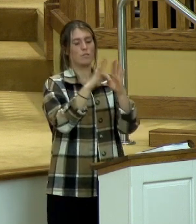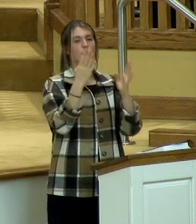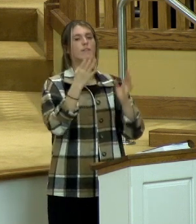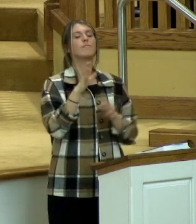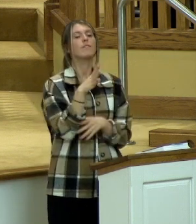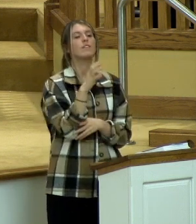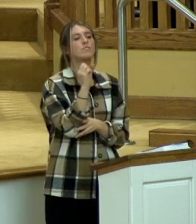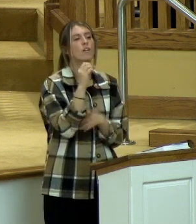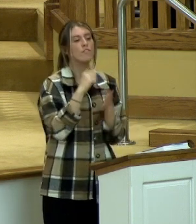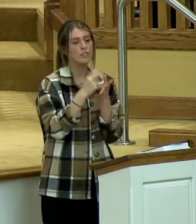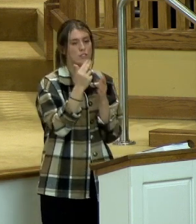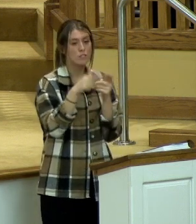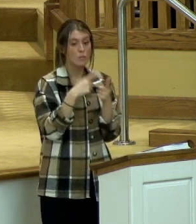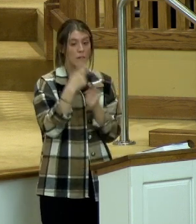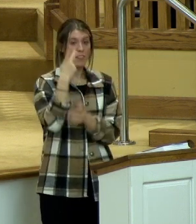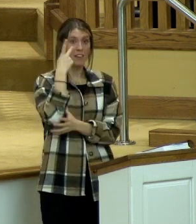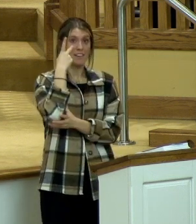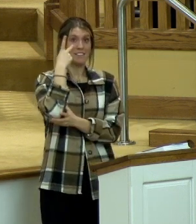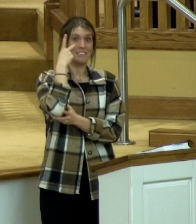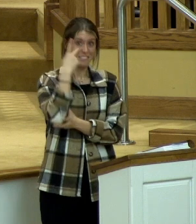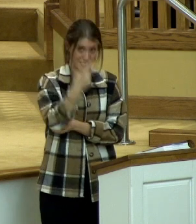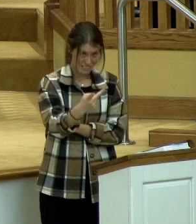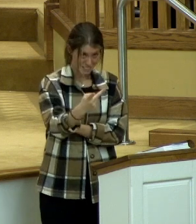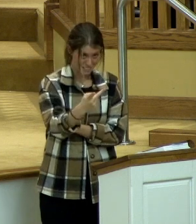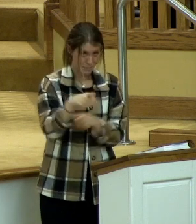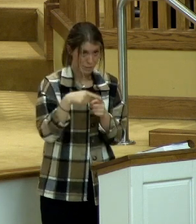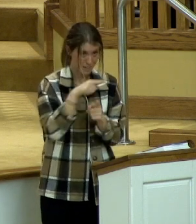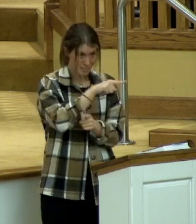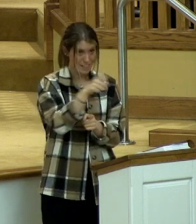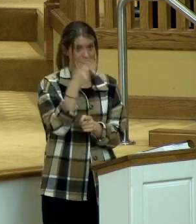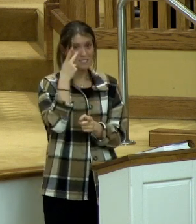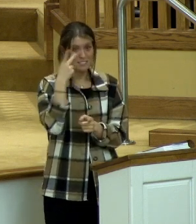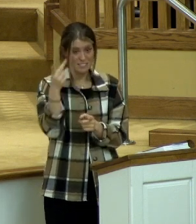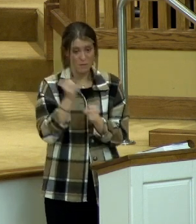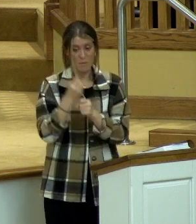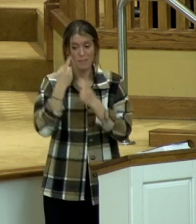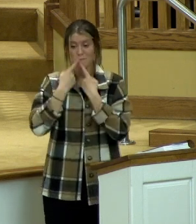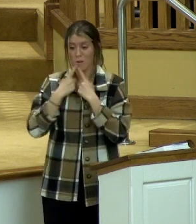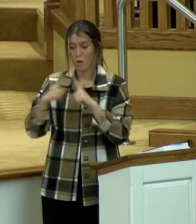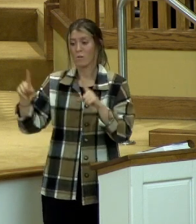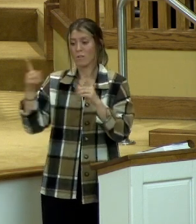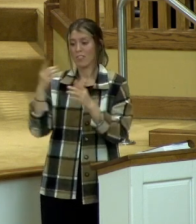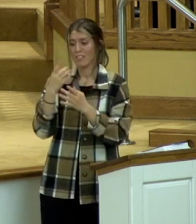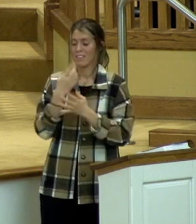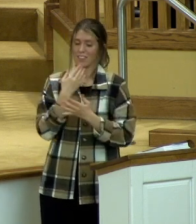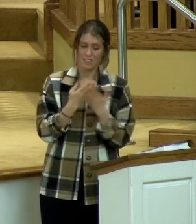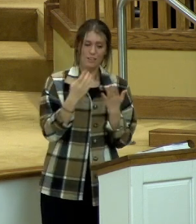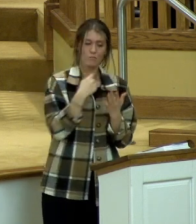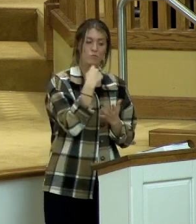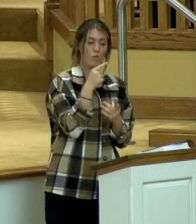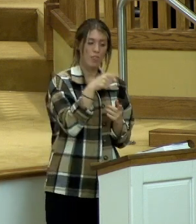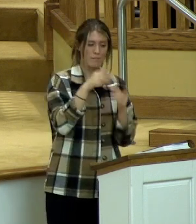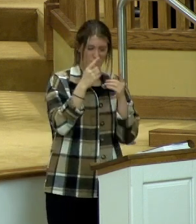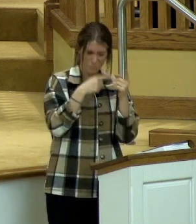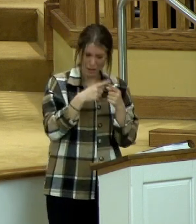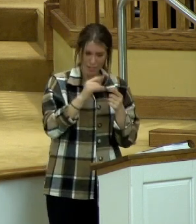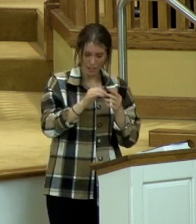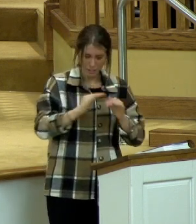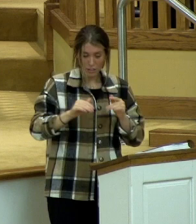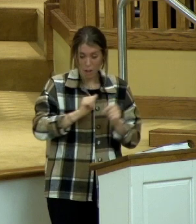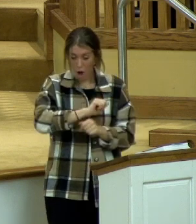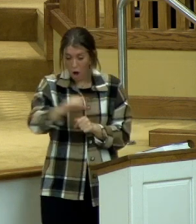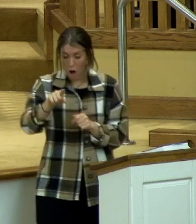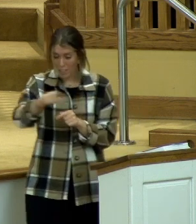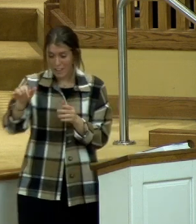Bible says, "And when they had seen it, okay, they made known abroad the saying which was told them concerning the child, and all they that heard